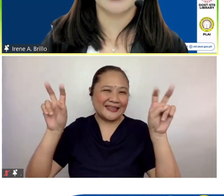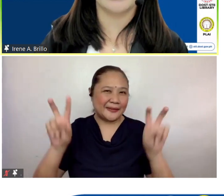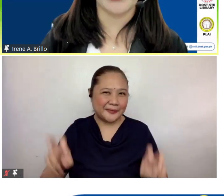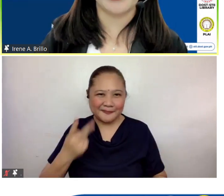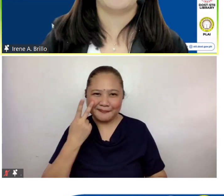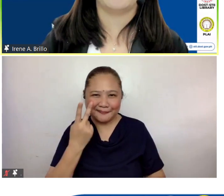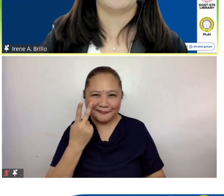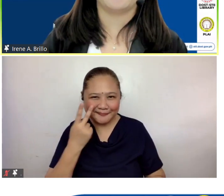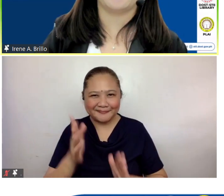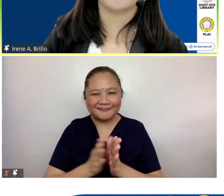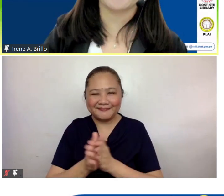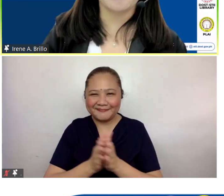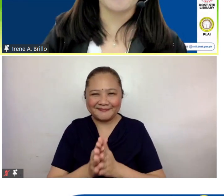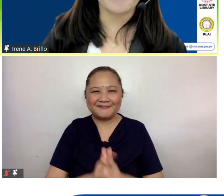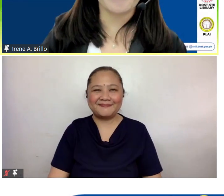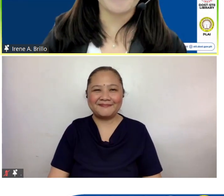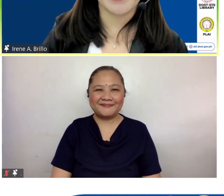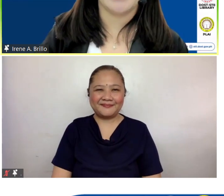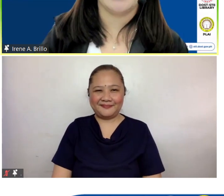forward to.